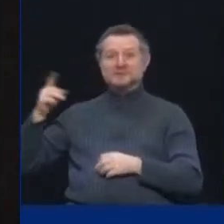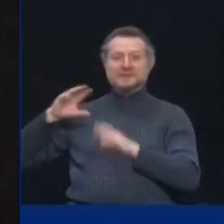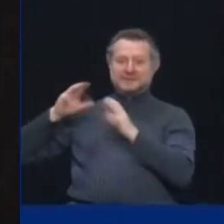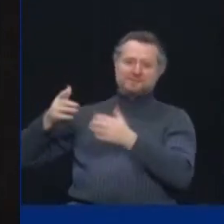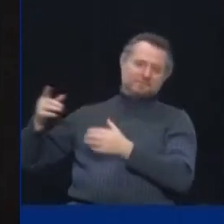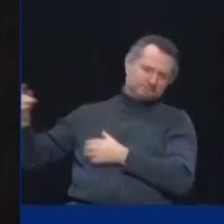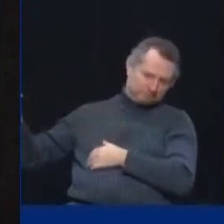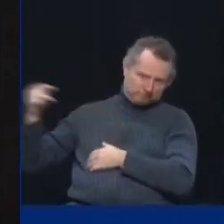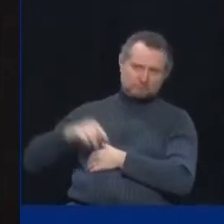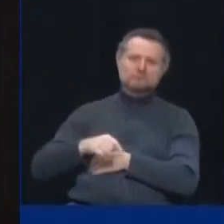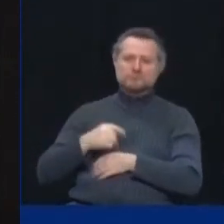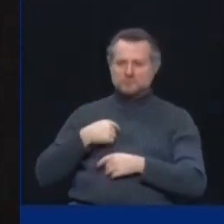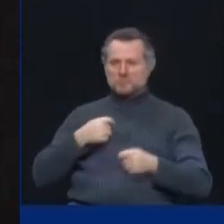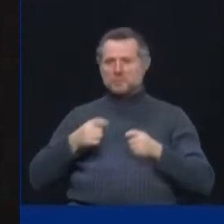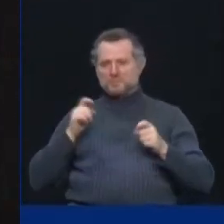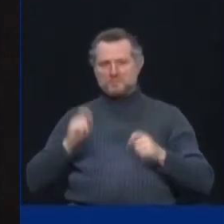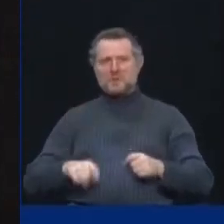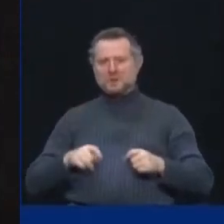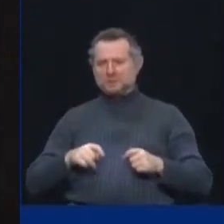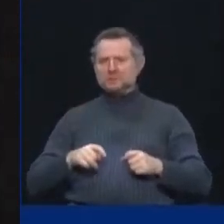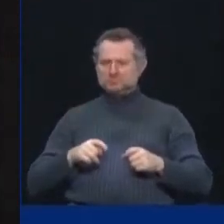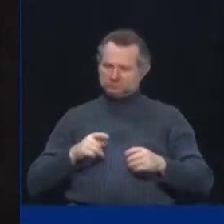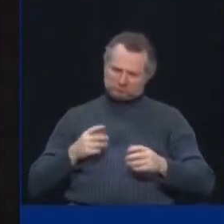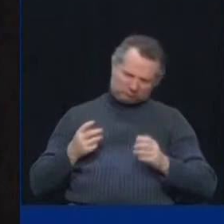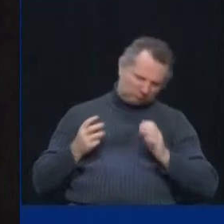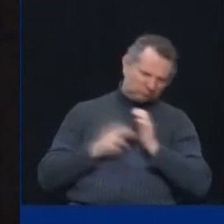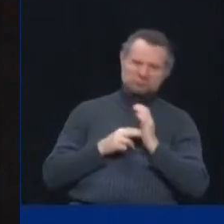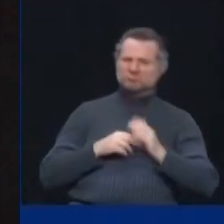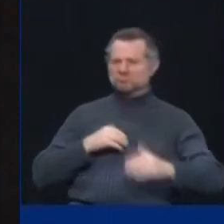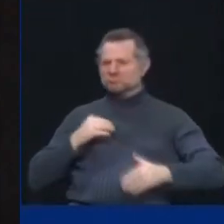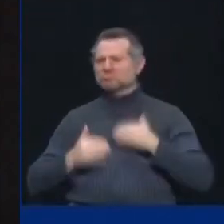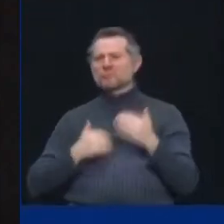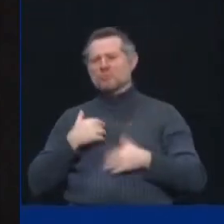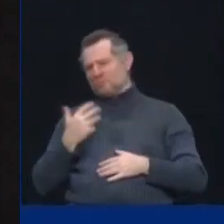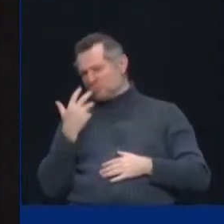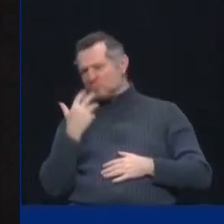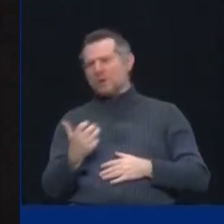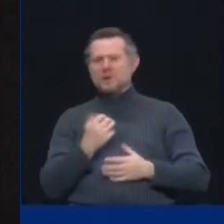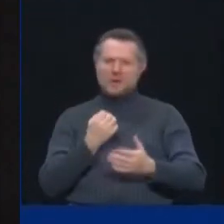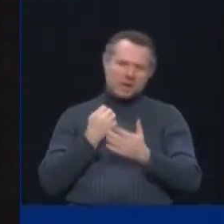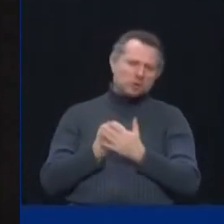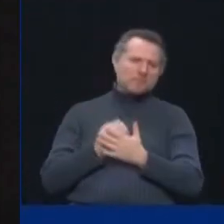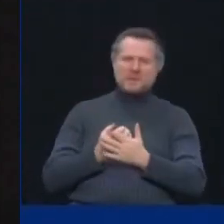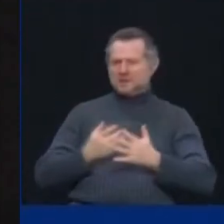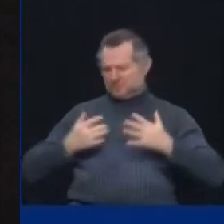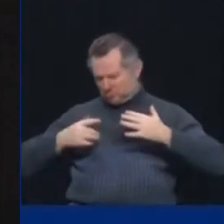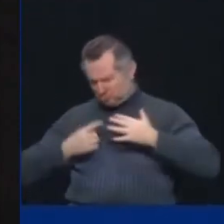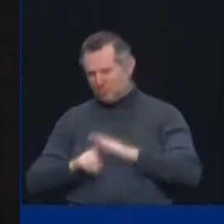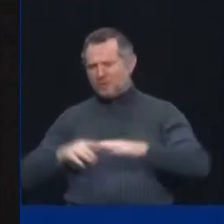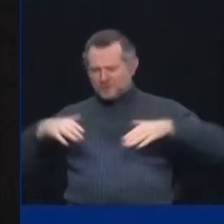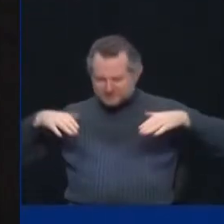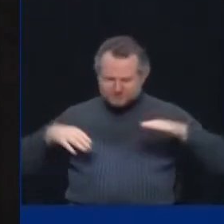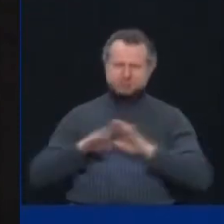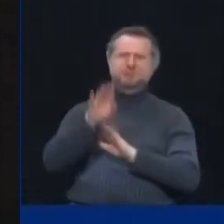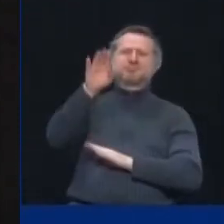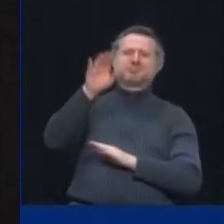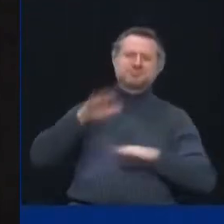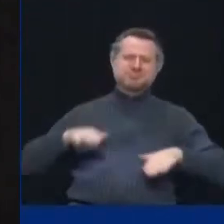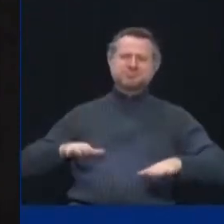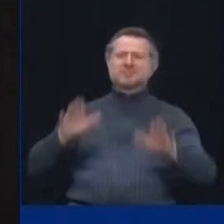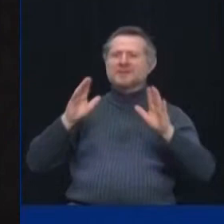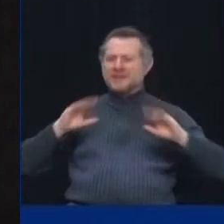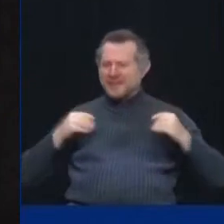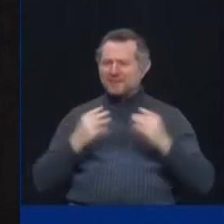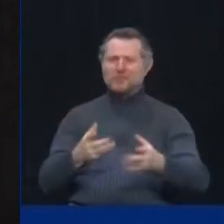and restart again so that we can move the economy here, so that we can give people the most important